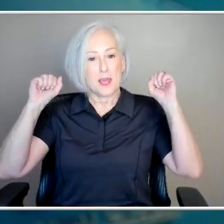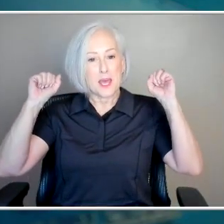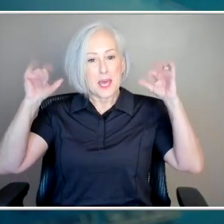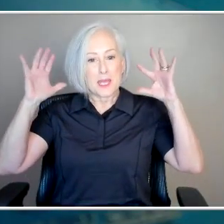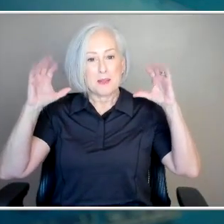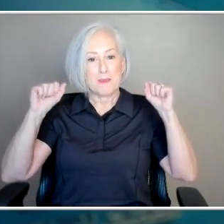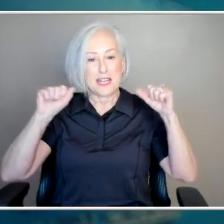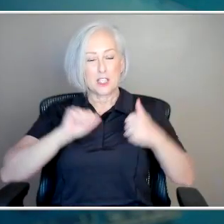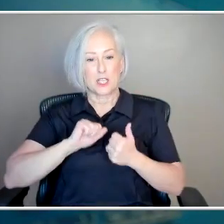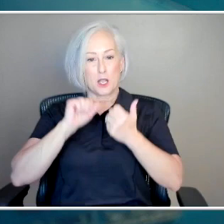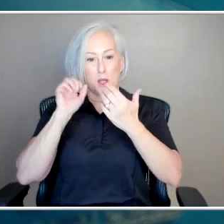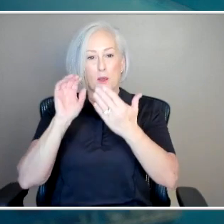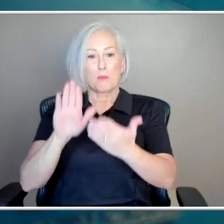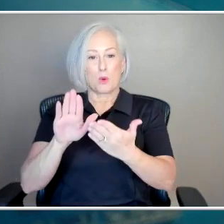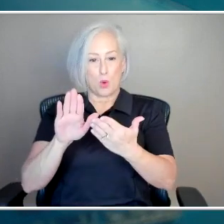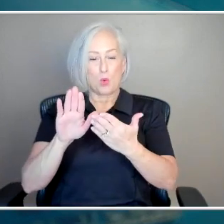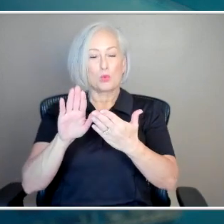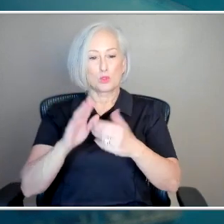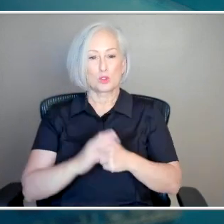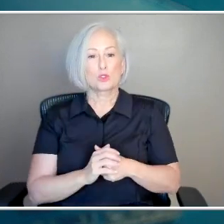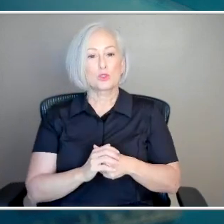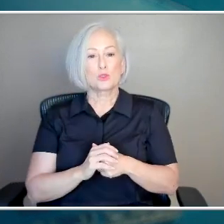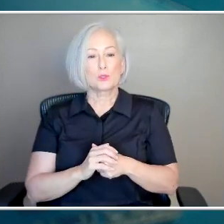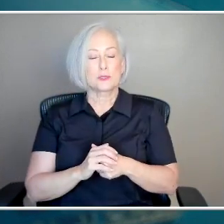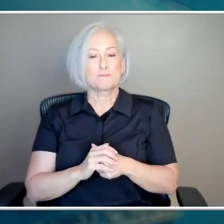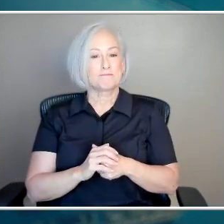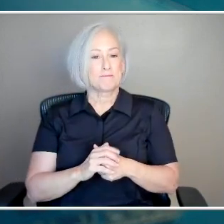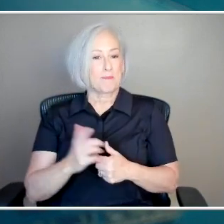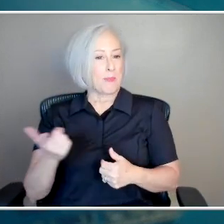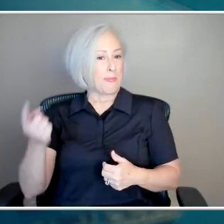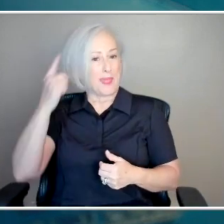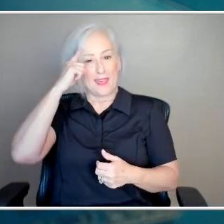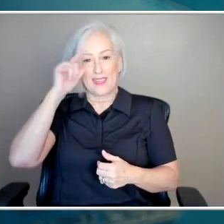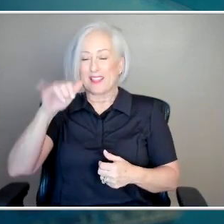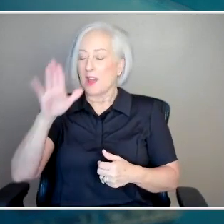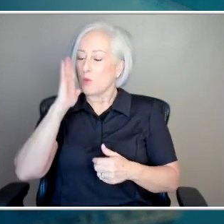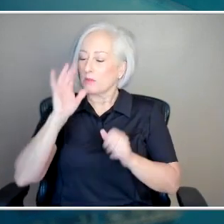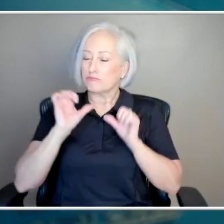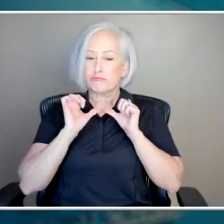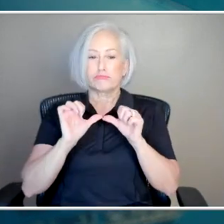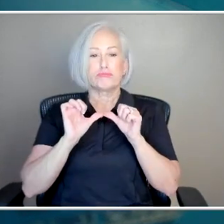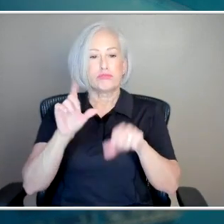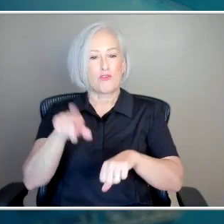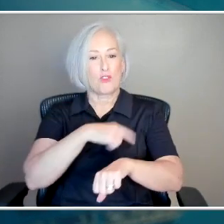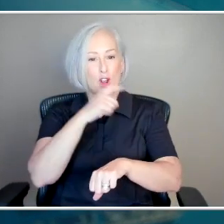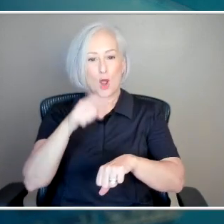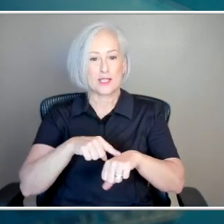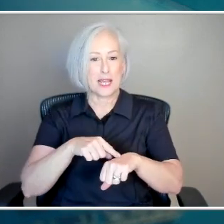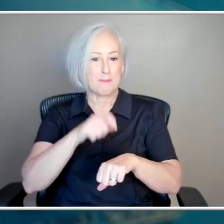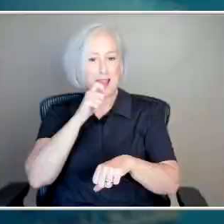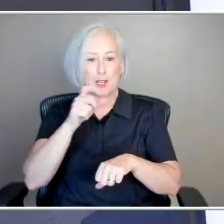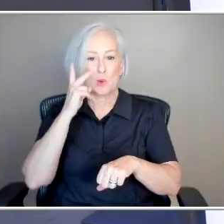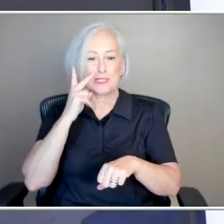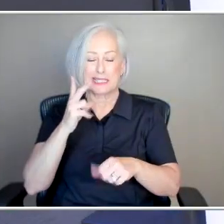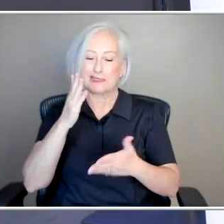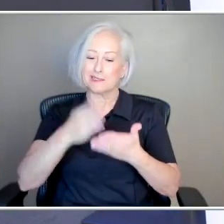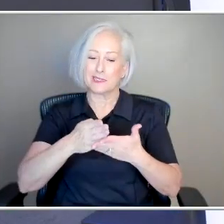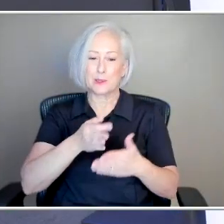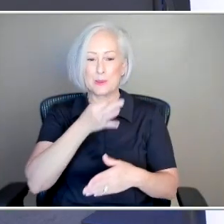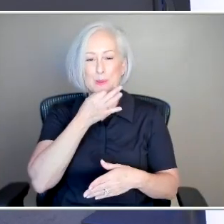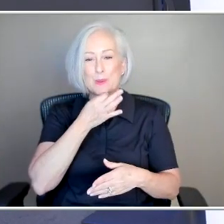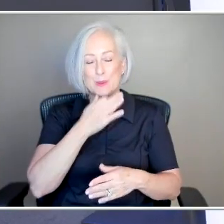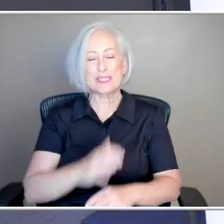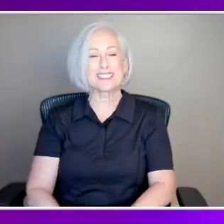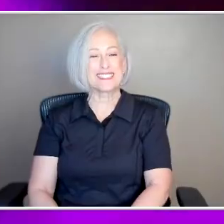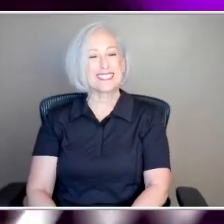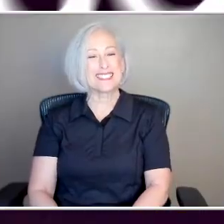it, and I think this is going to continue for a while. I don't see it coming to an end anytime soon. All right, guys. Well, let's get to